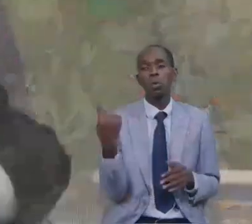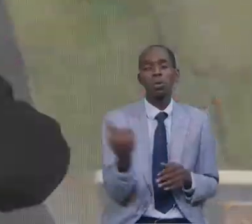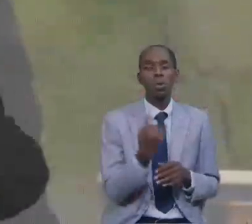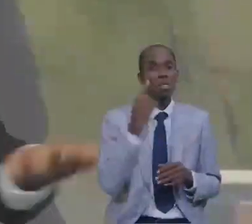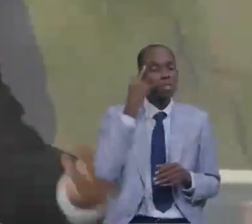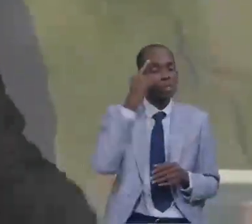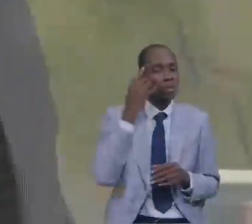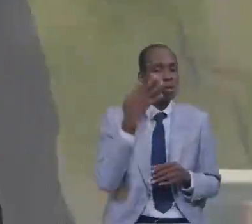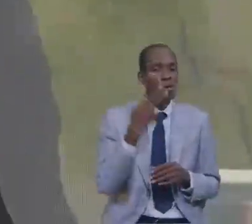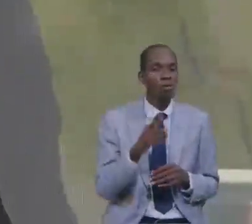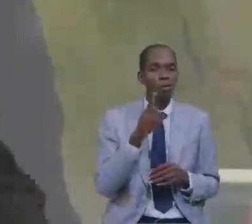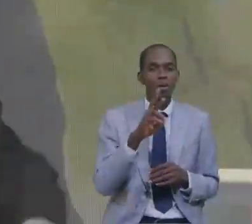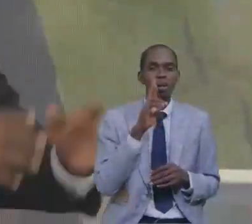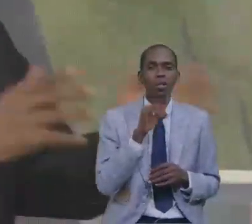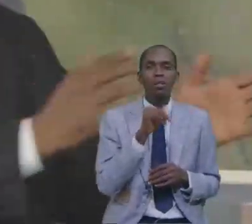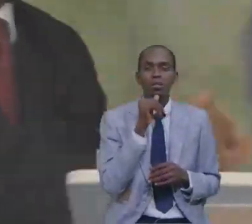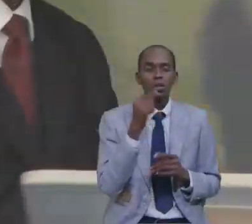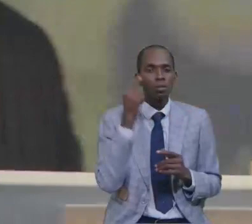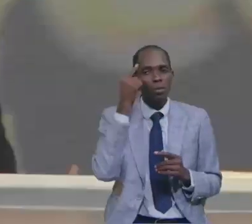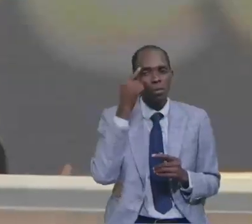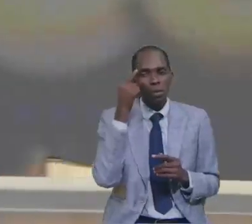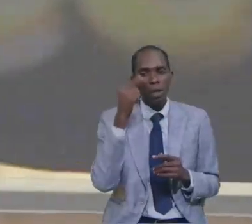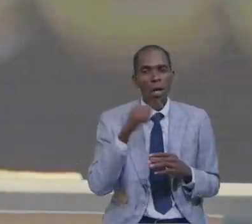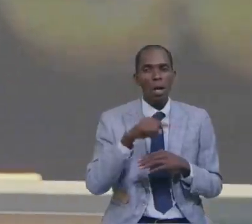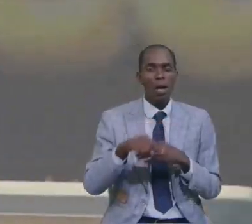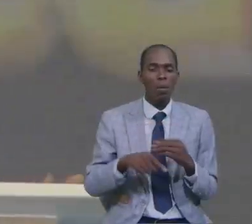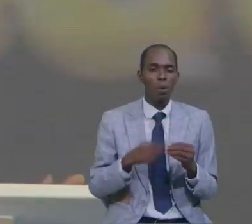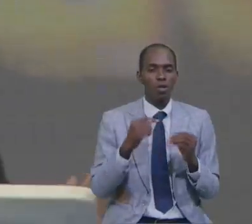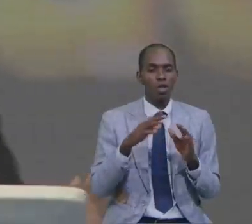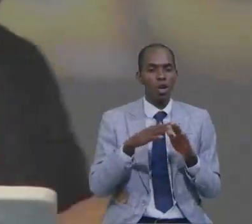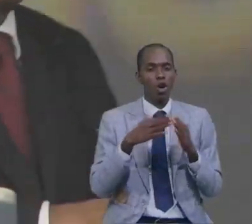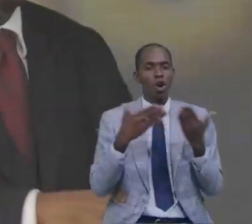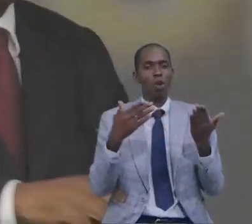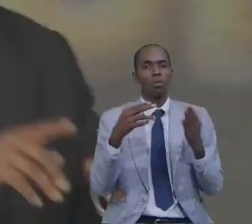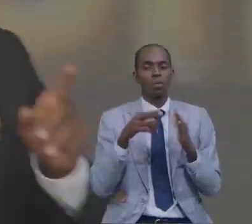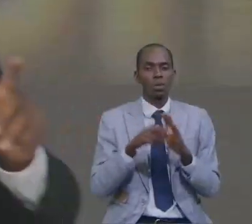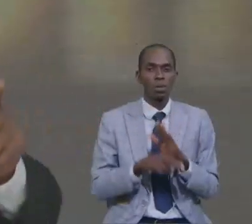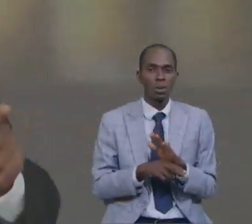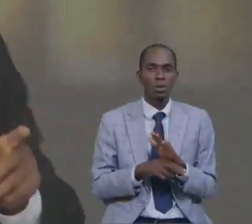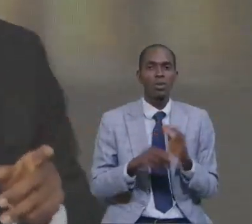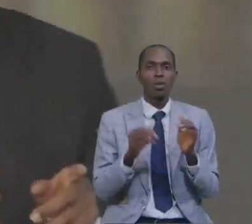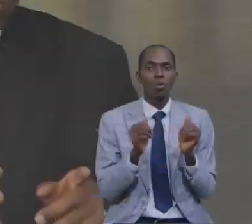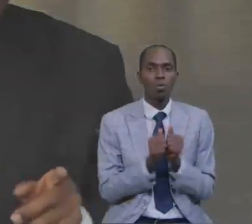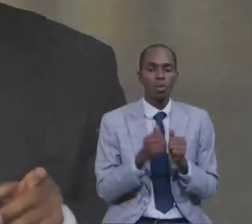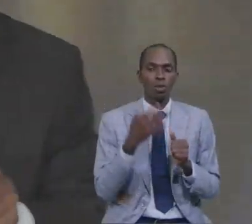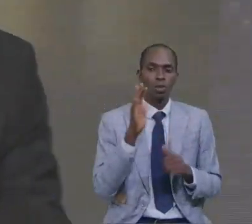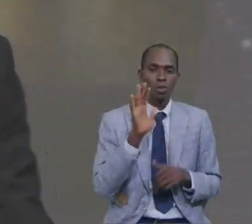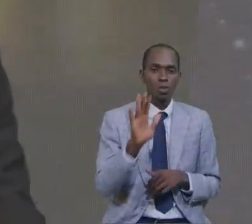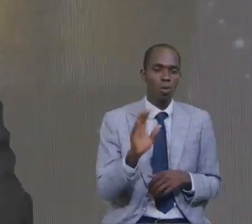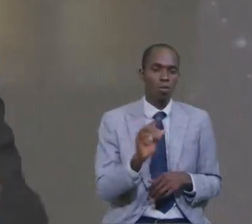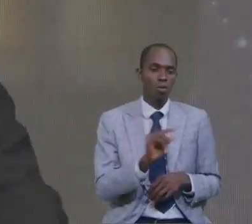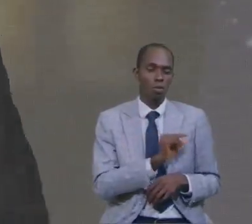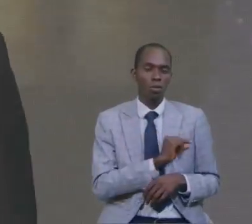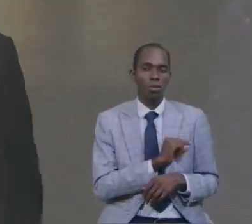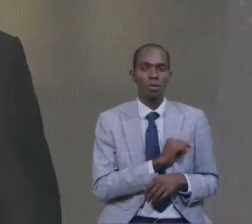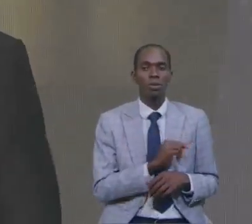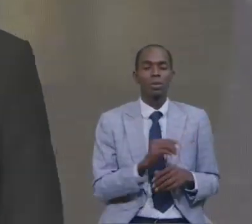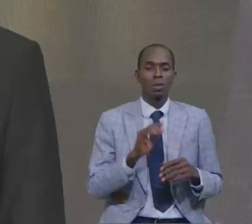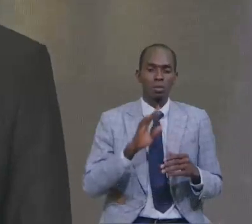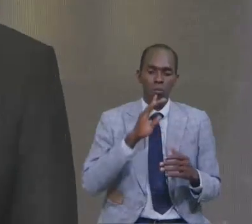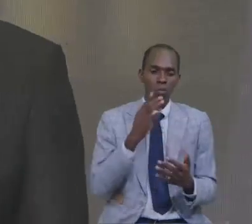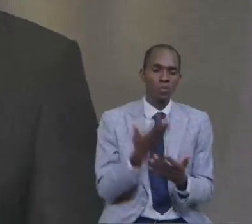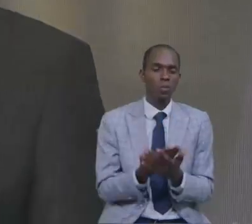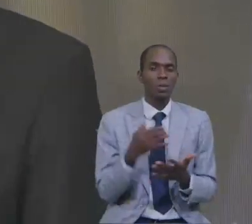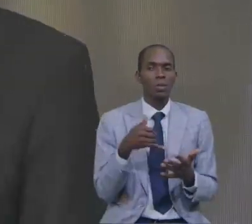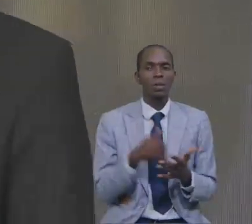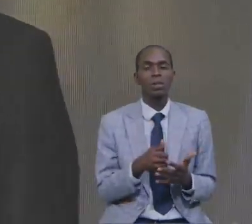conscience attesting to it. And Paul the Apostle said, and herein do I